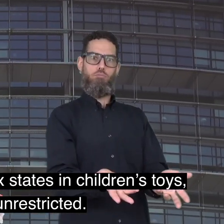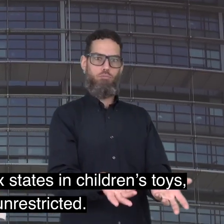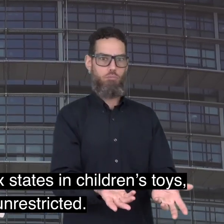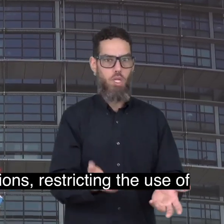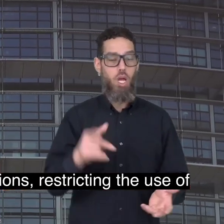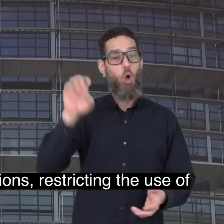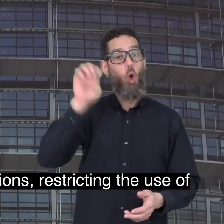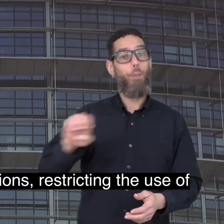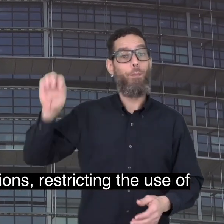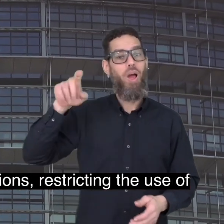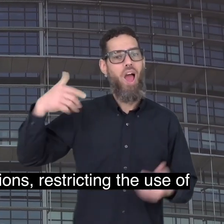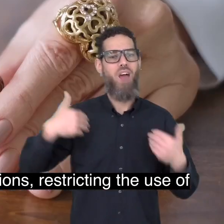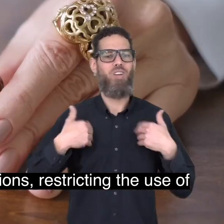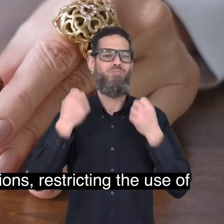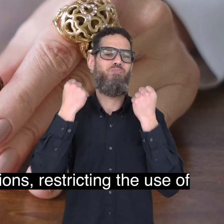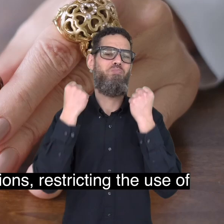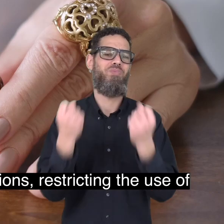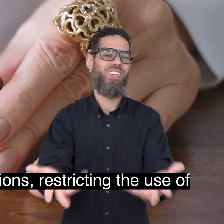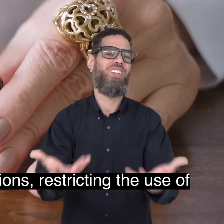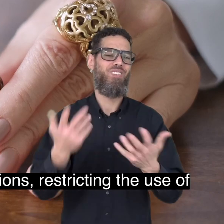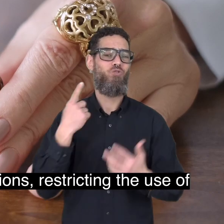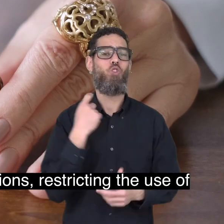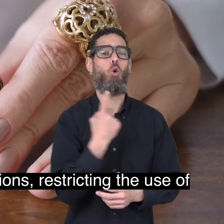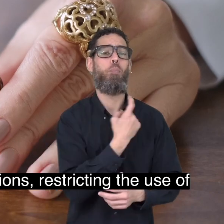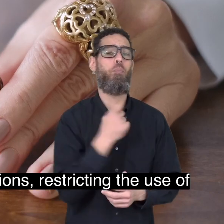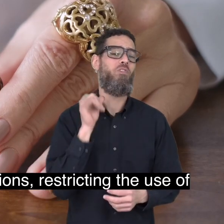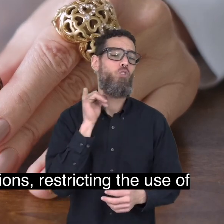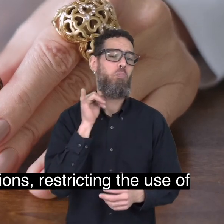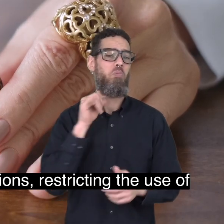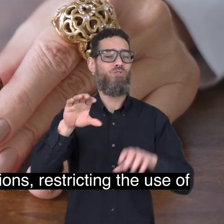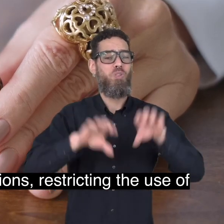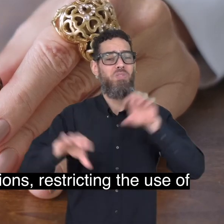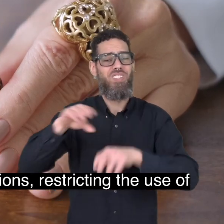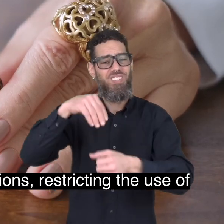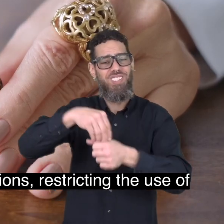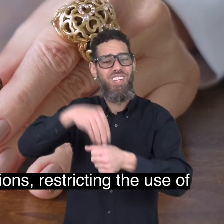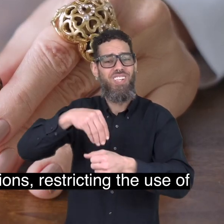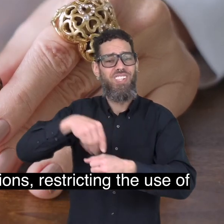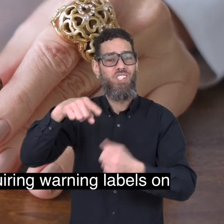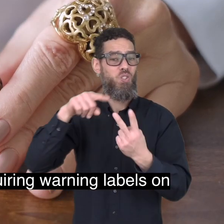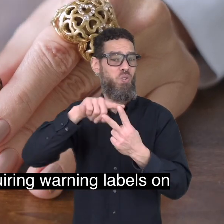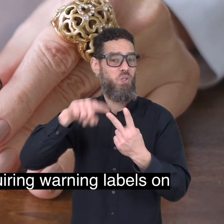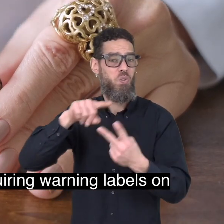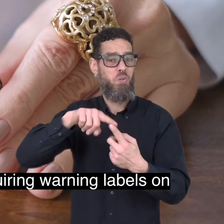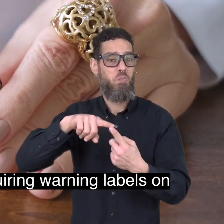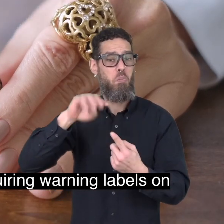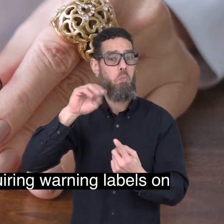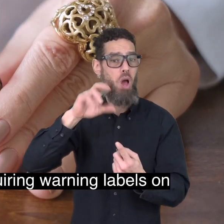Union has stricter regulations. It restricts the use of many fragrance ingredients, including 2 common